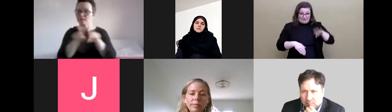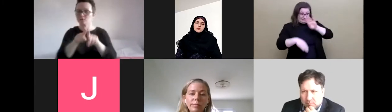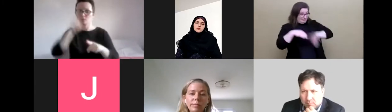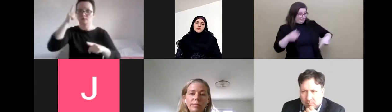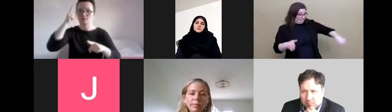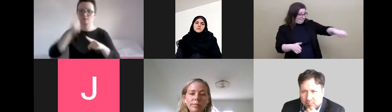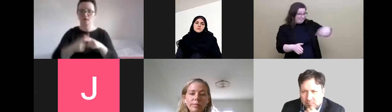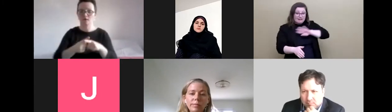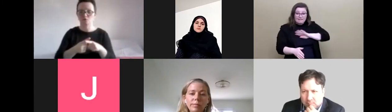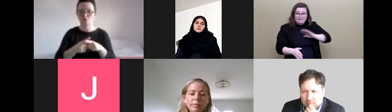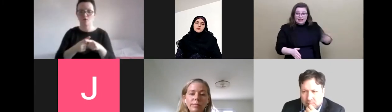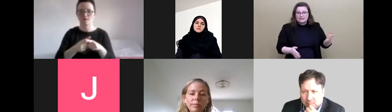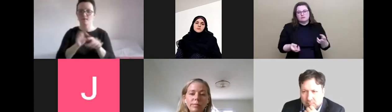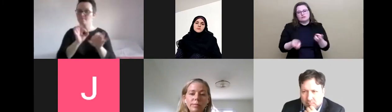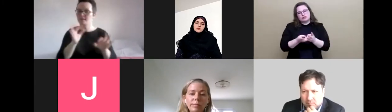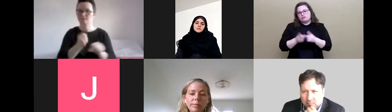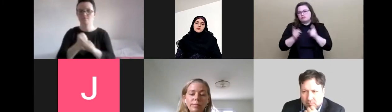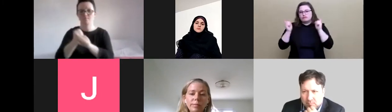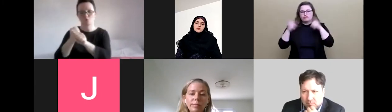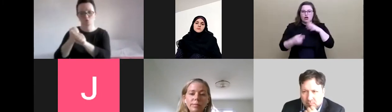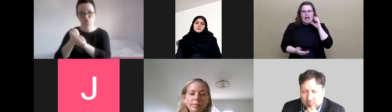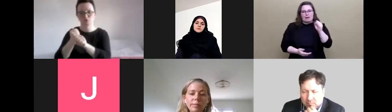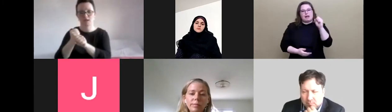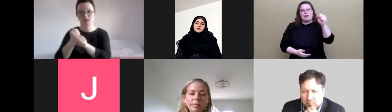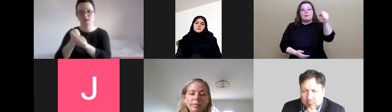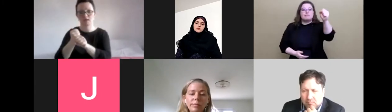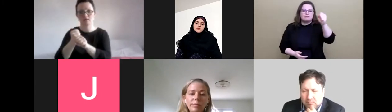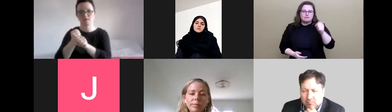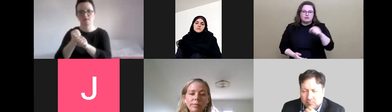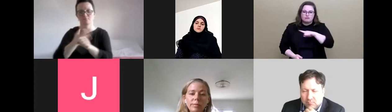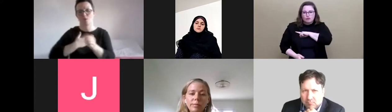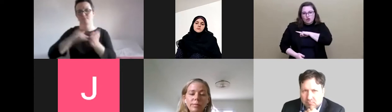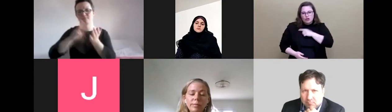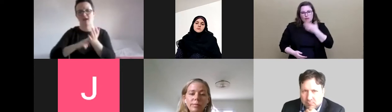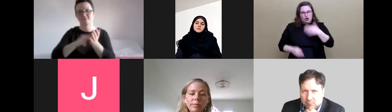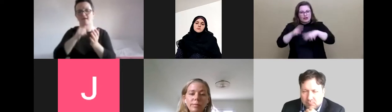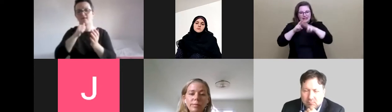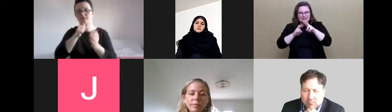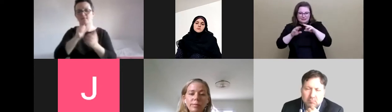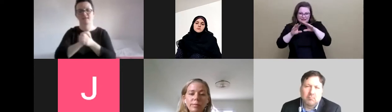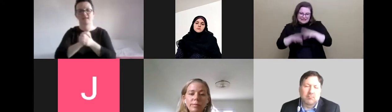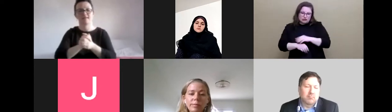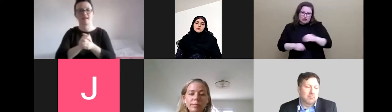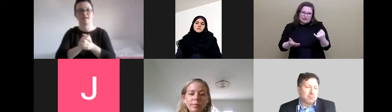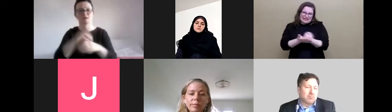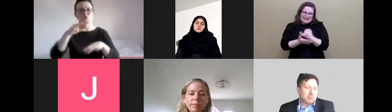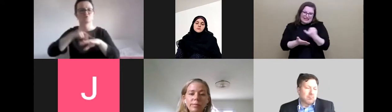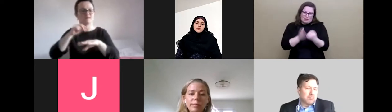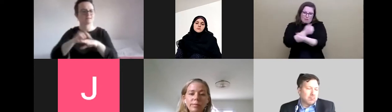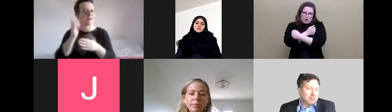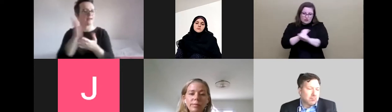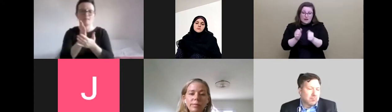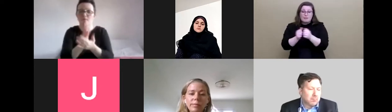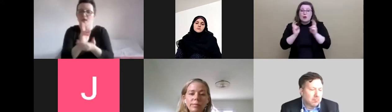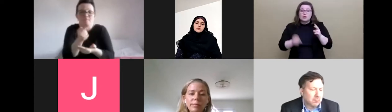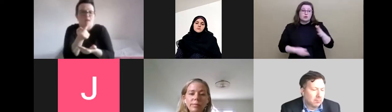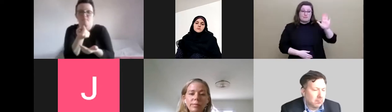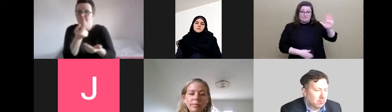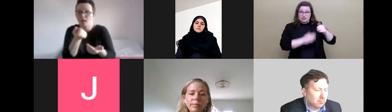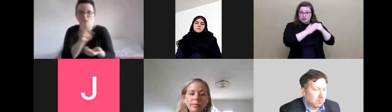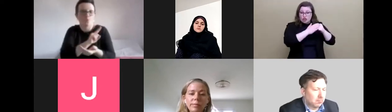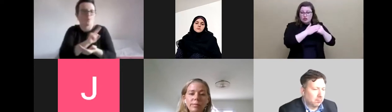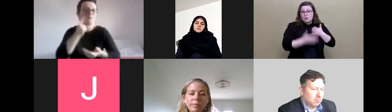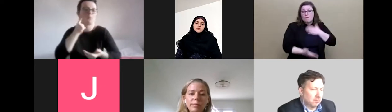we wouldn't have been able to achieve many important results in Bosnia and Herzegovina. But also without the support of my right and our friends from